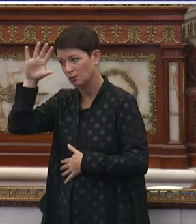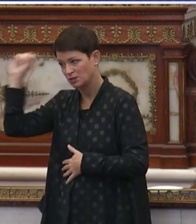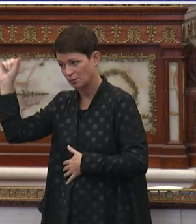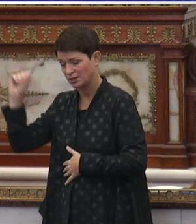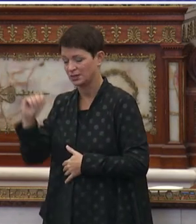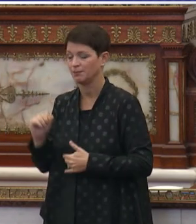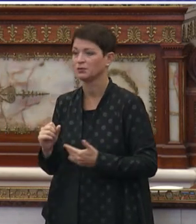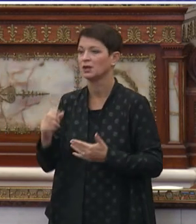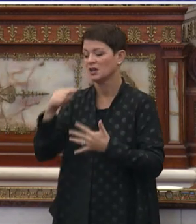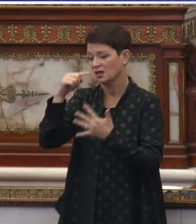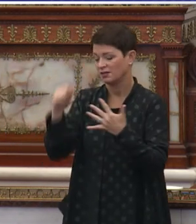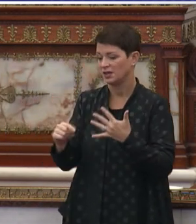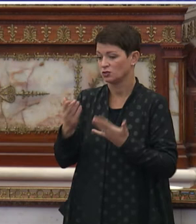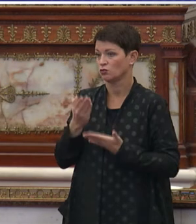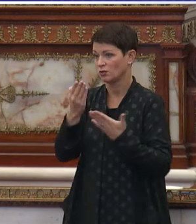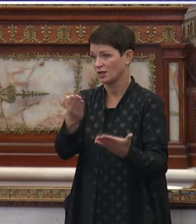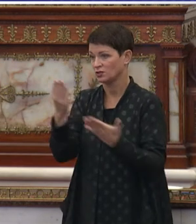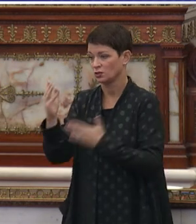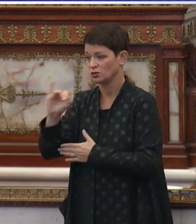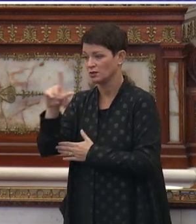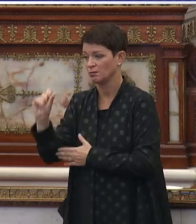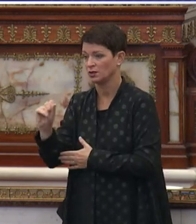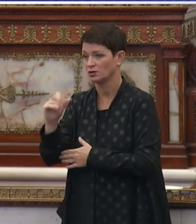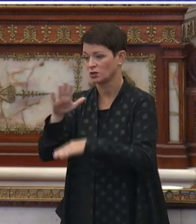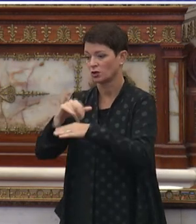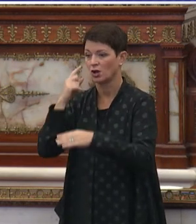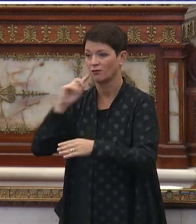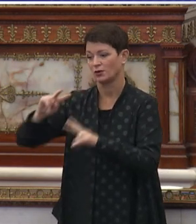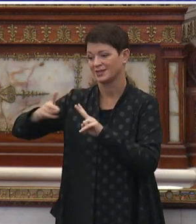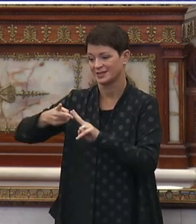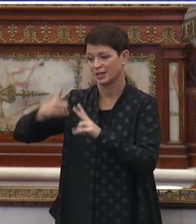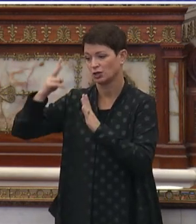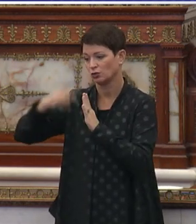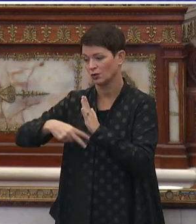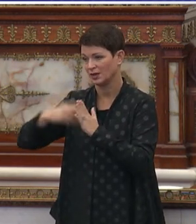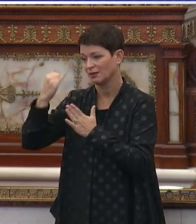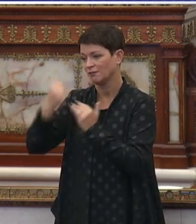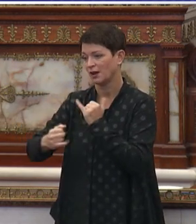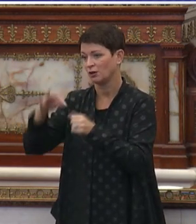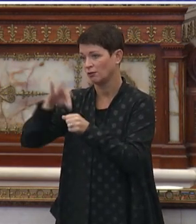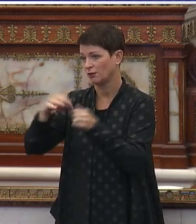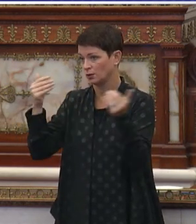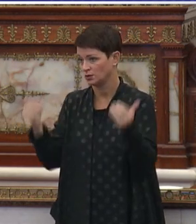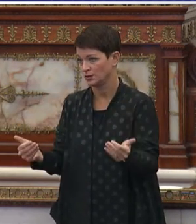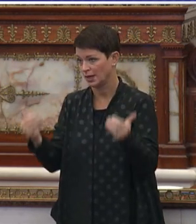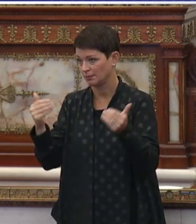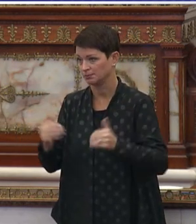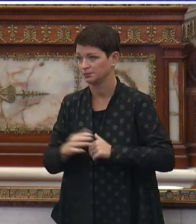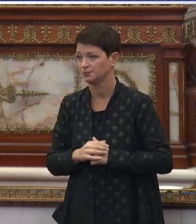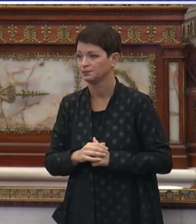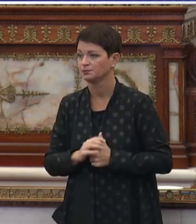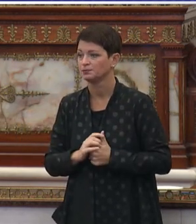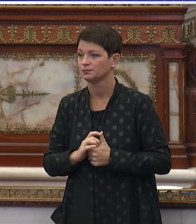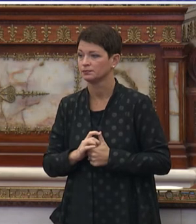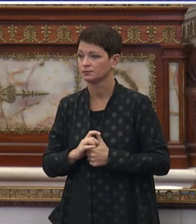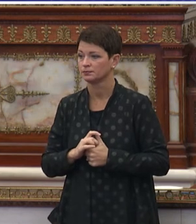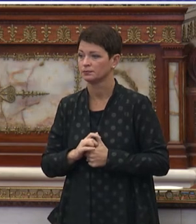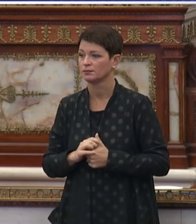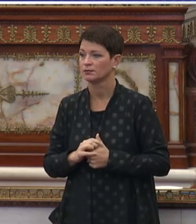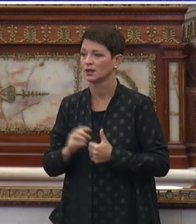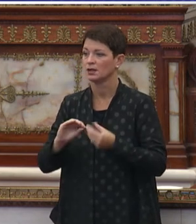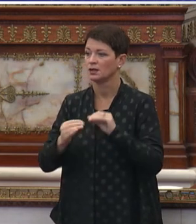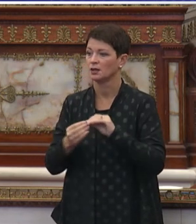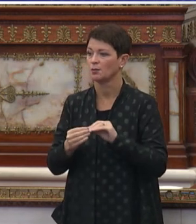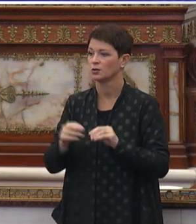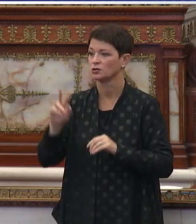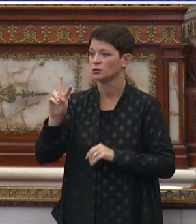President. The following resolutions and bills are being called up from the second reading and final passage calendars today. They are numbers